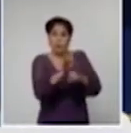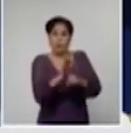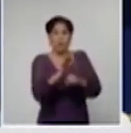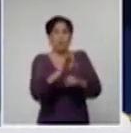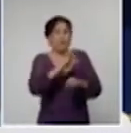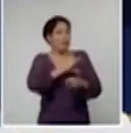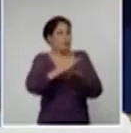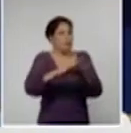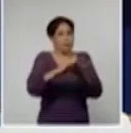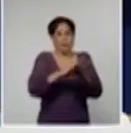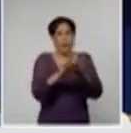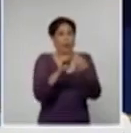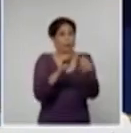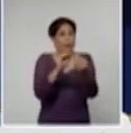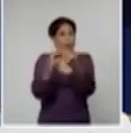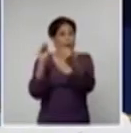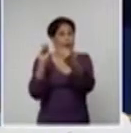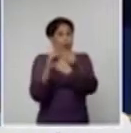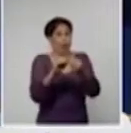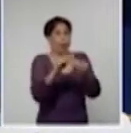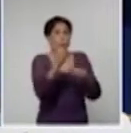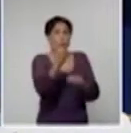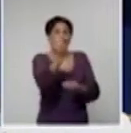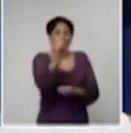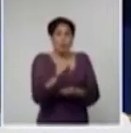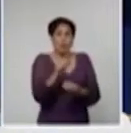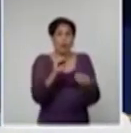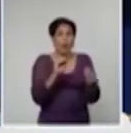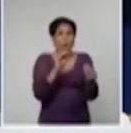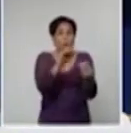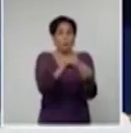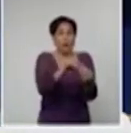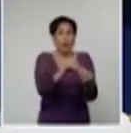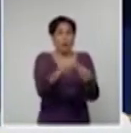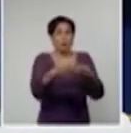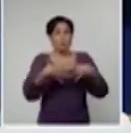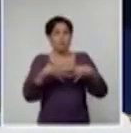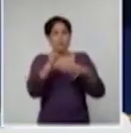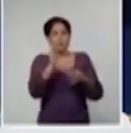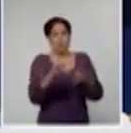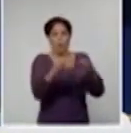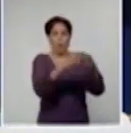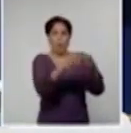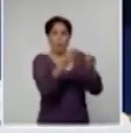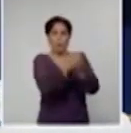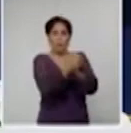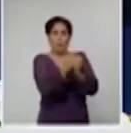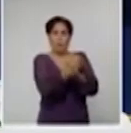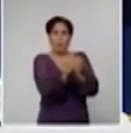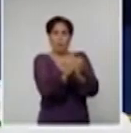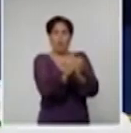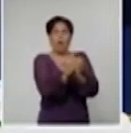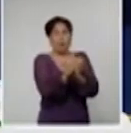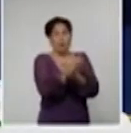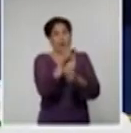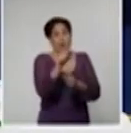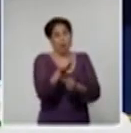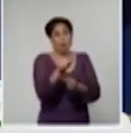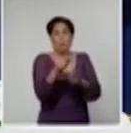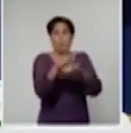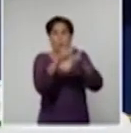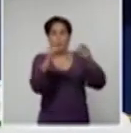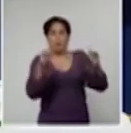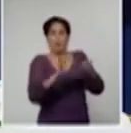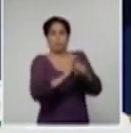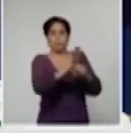is a cumulative of 163 persons who have been confirmed in Cuba, which is 7.1% of all cases, who